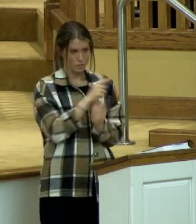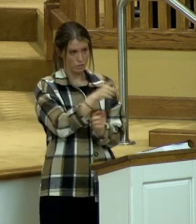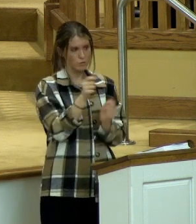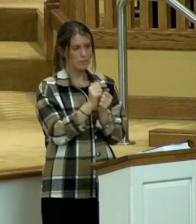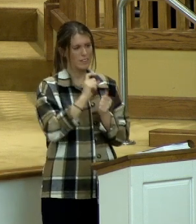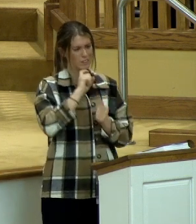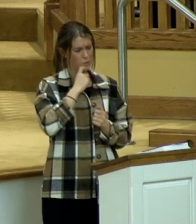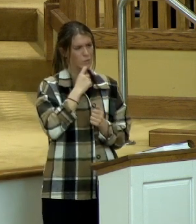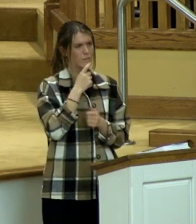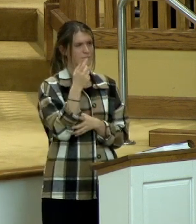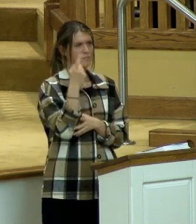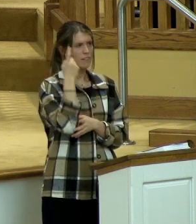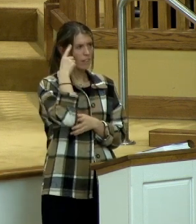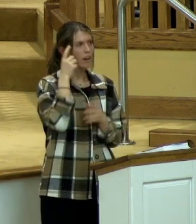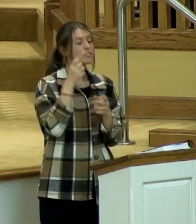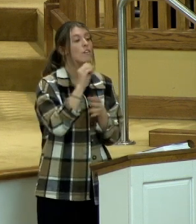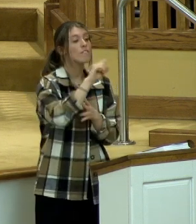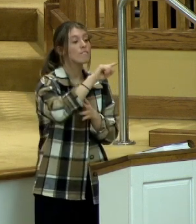pretty neat thoughts. First of all,